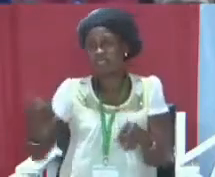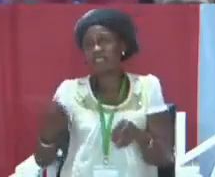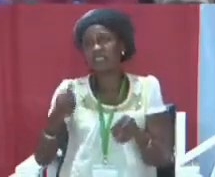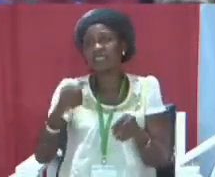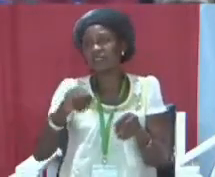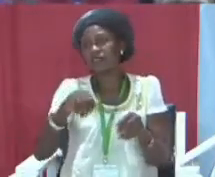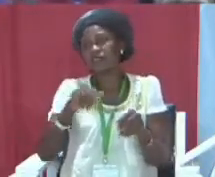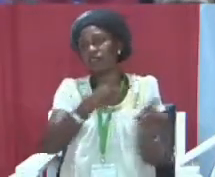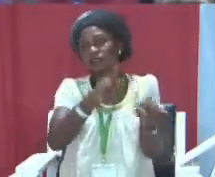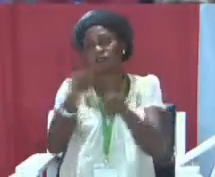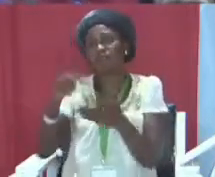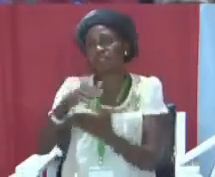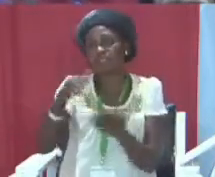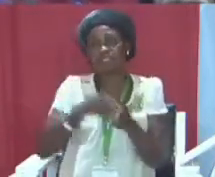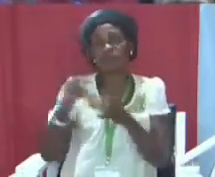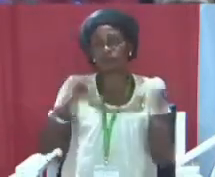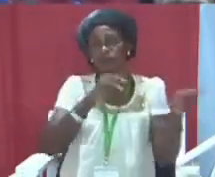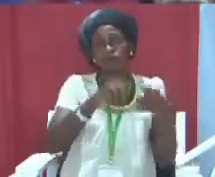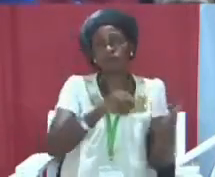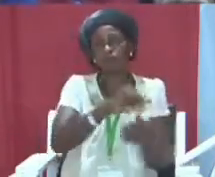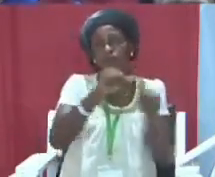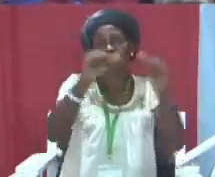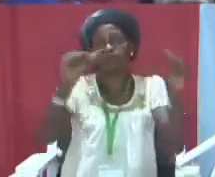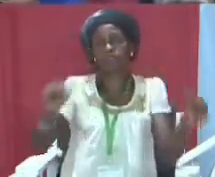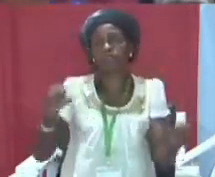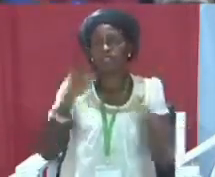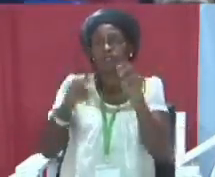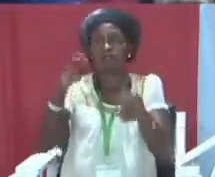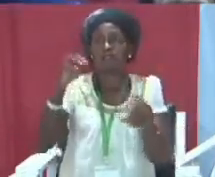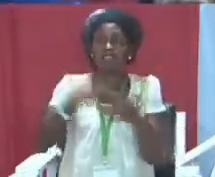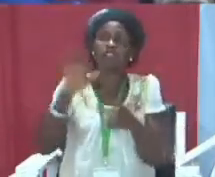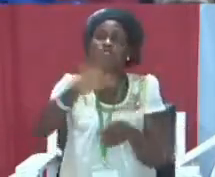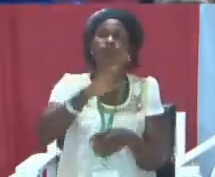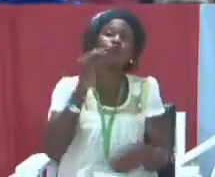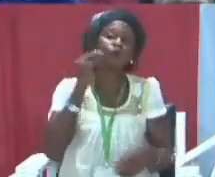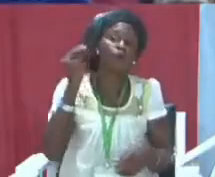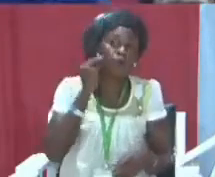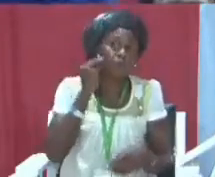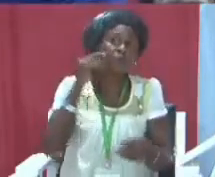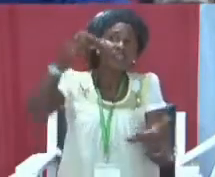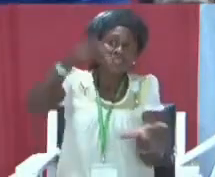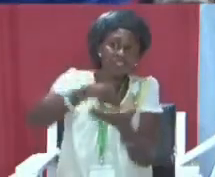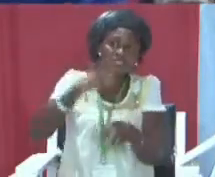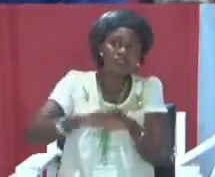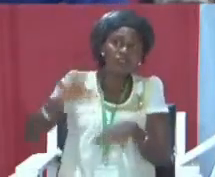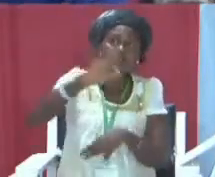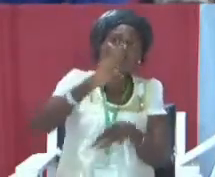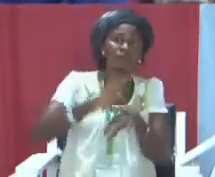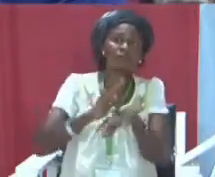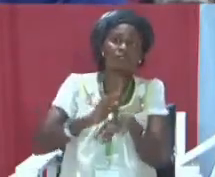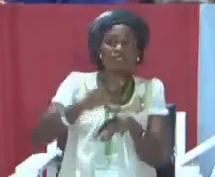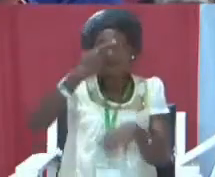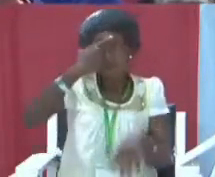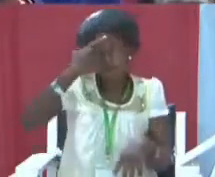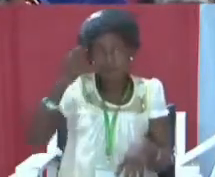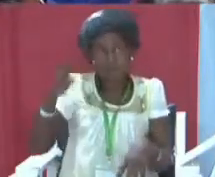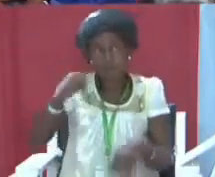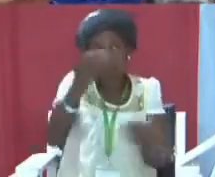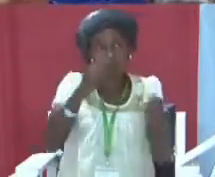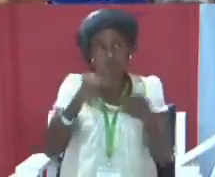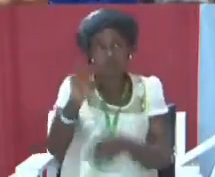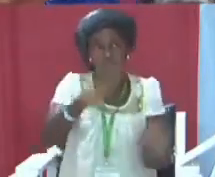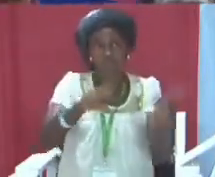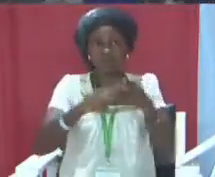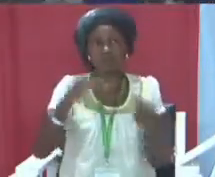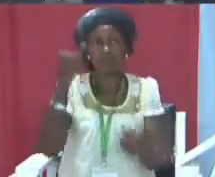centers, move out to the altar. If you are watching in your home, stand to your feet, because you want the siege to be